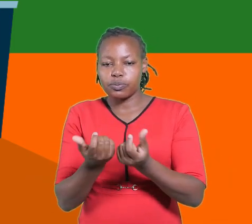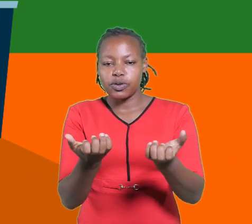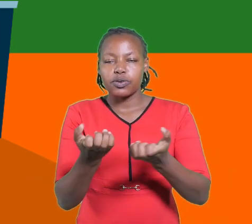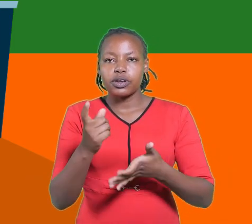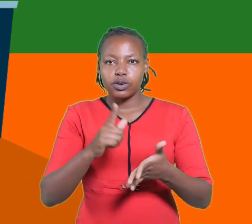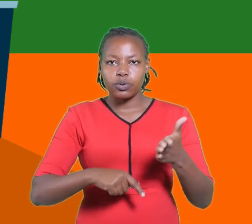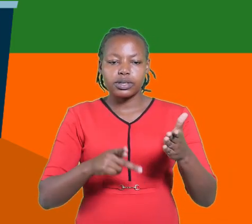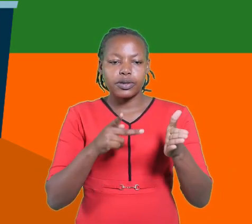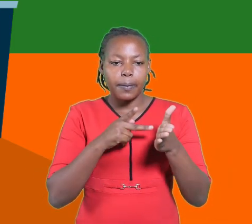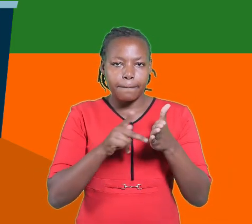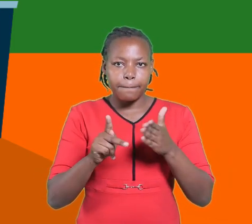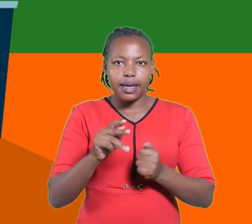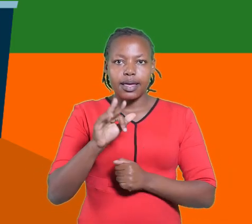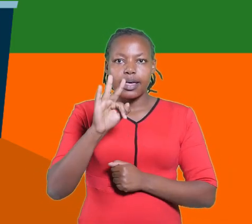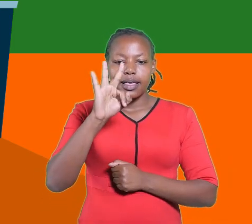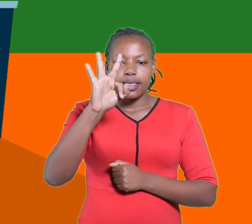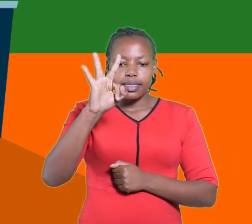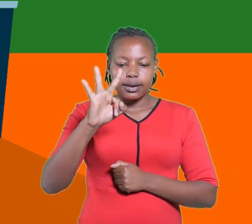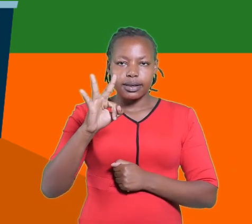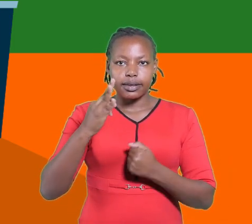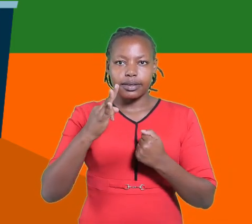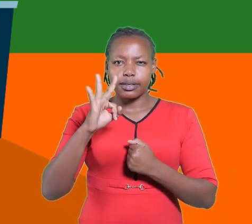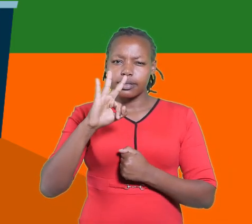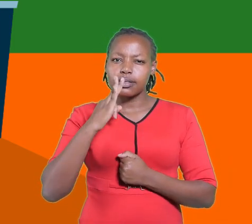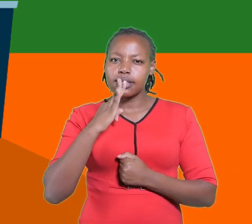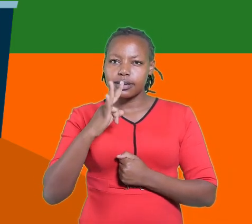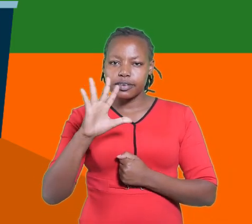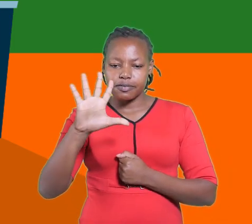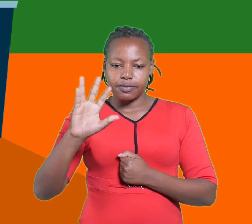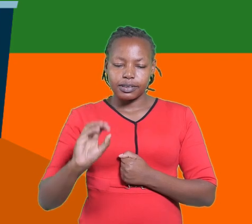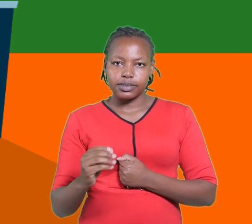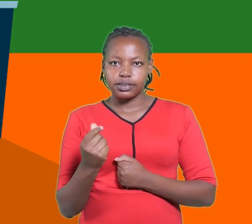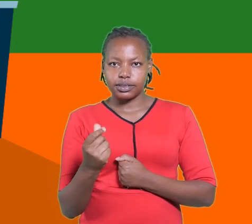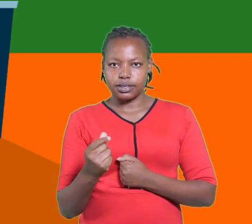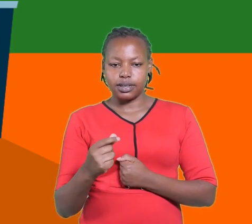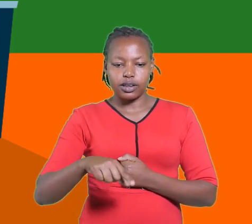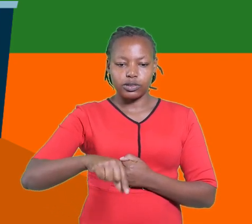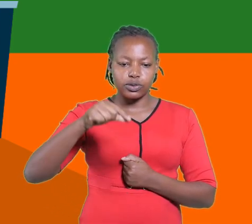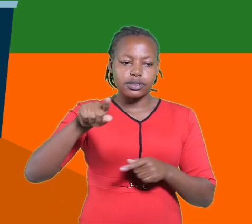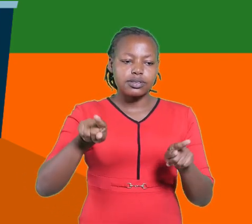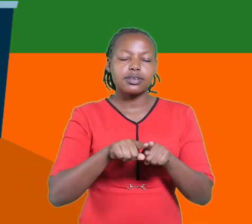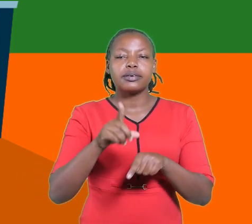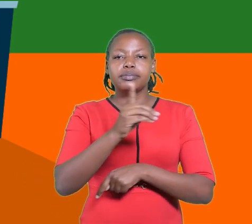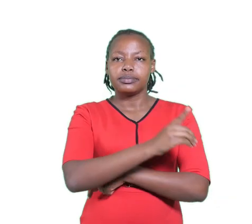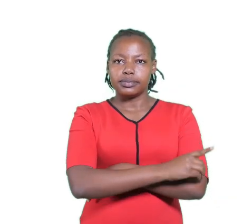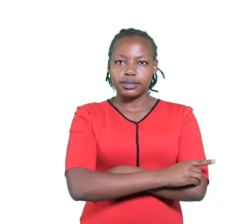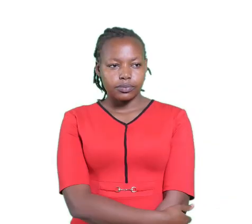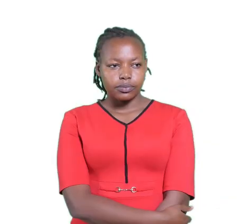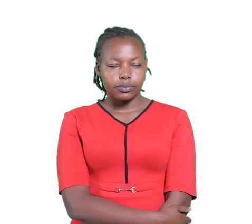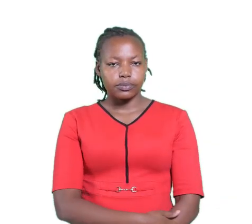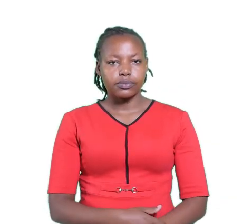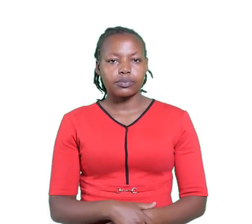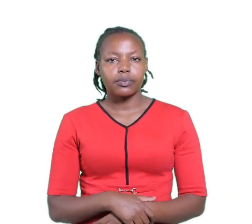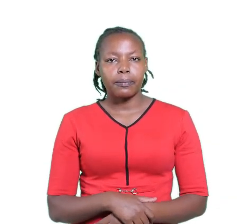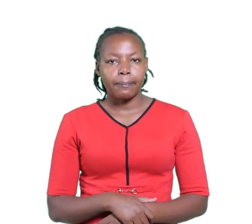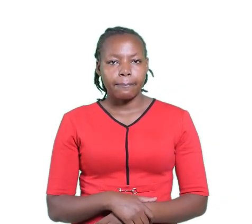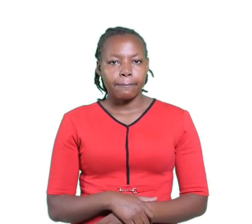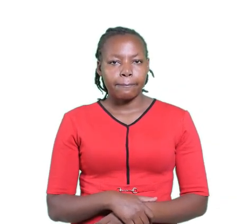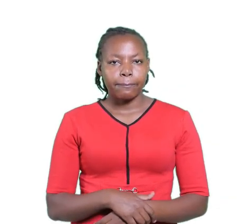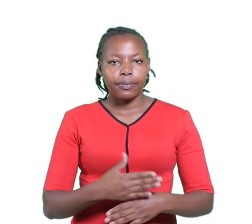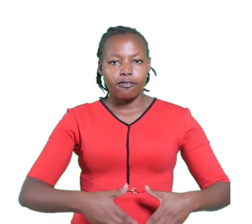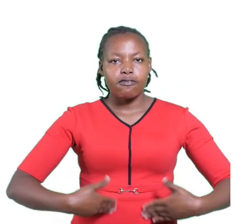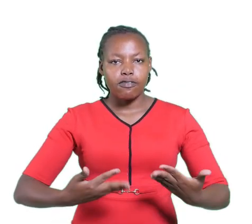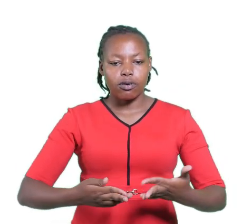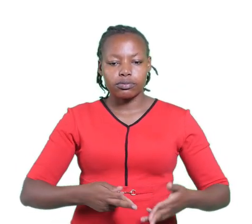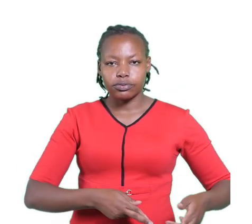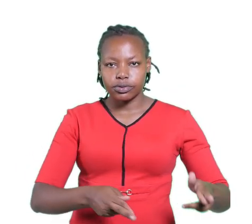of 350 shillings, with collection being on the same day. Issuance of road service license for SACCO